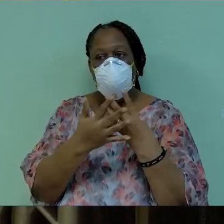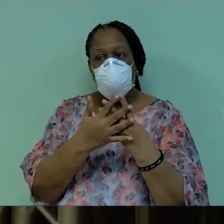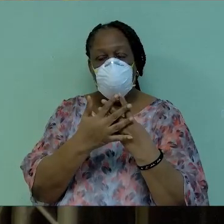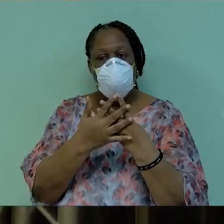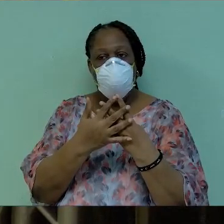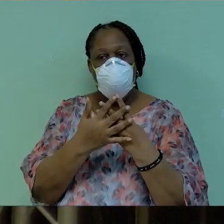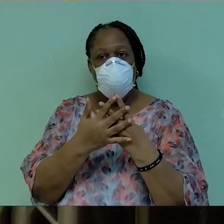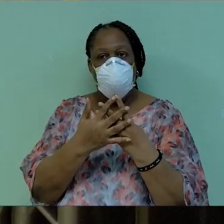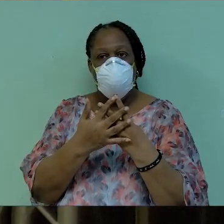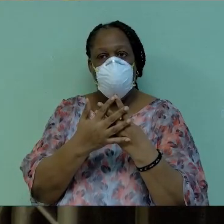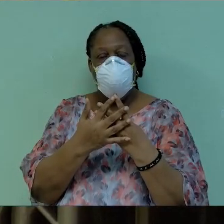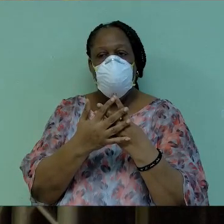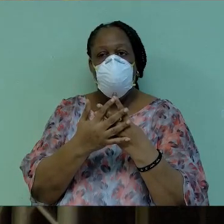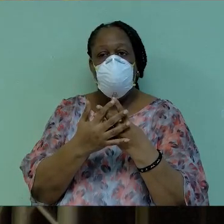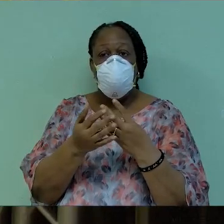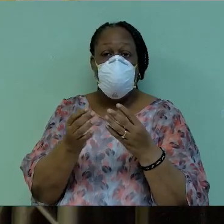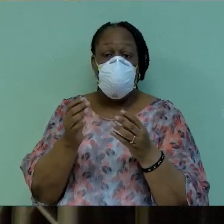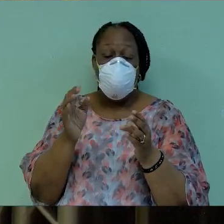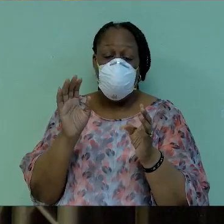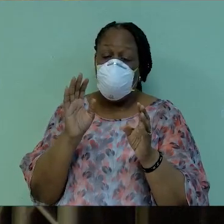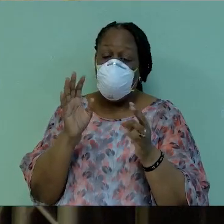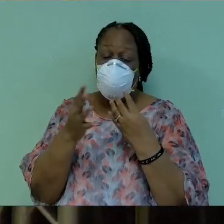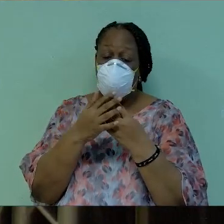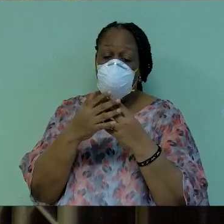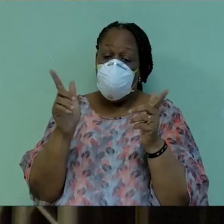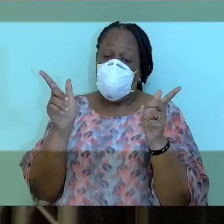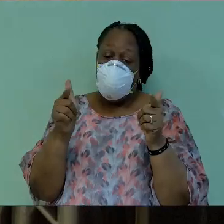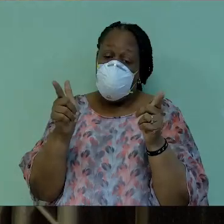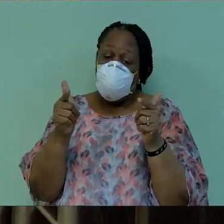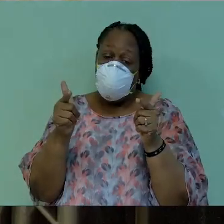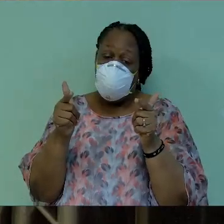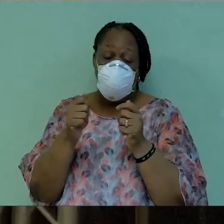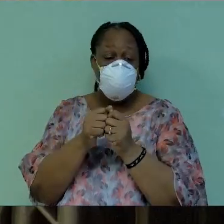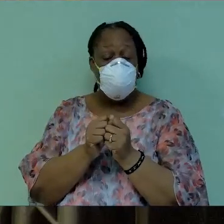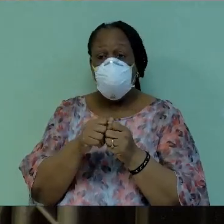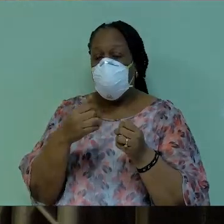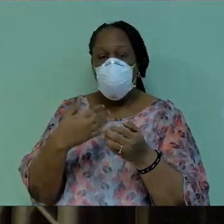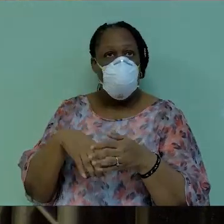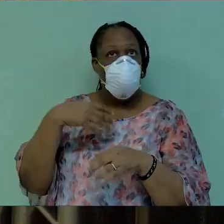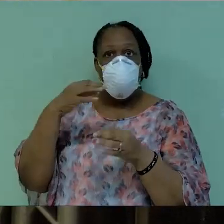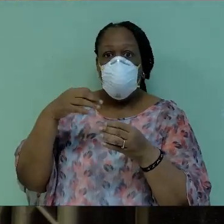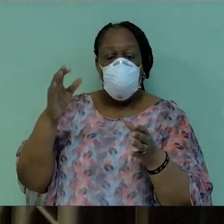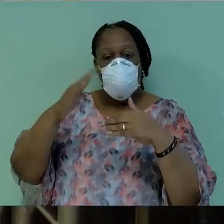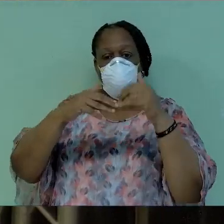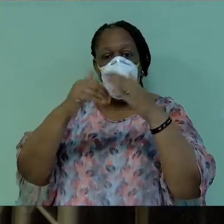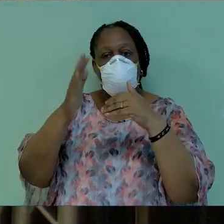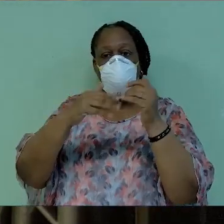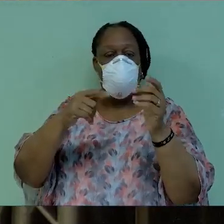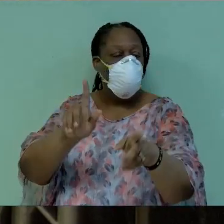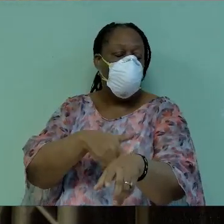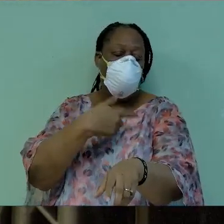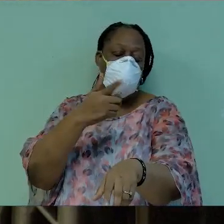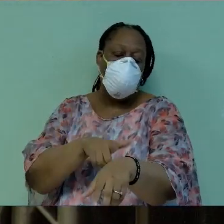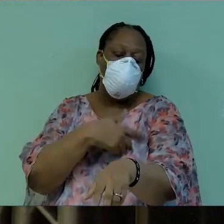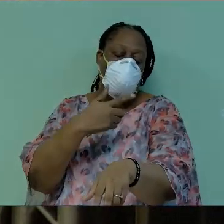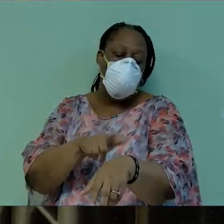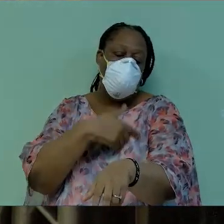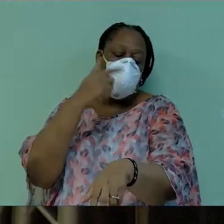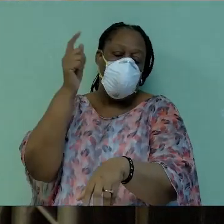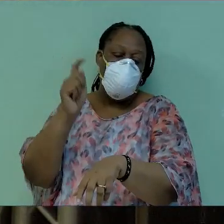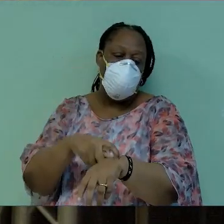inmate. Our prison is such a small prison, being built way back in 1840, the local name for